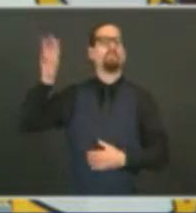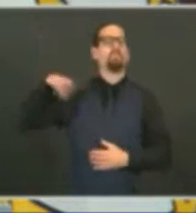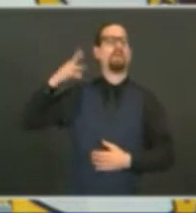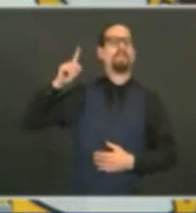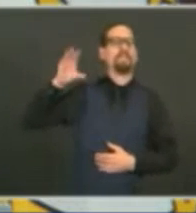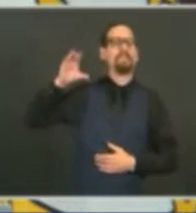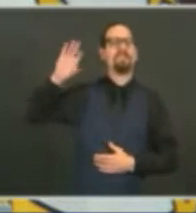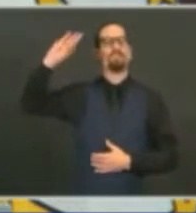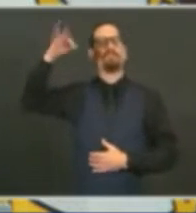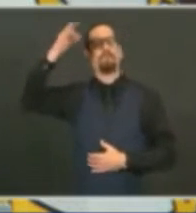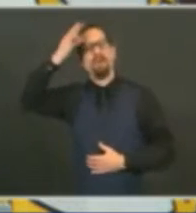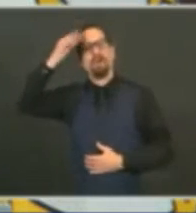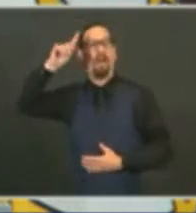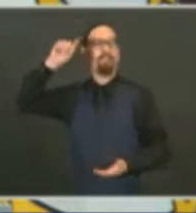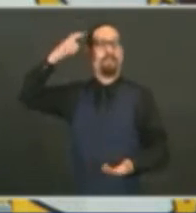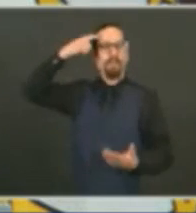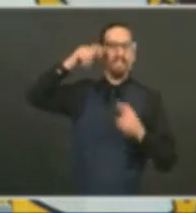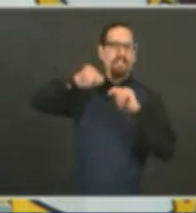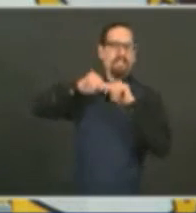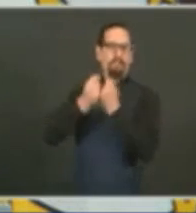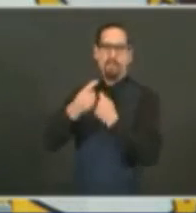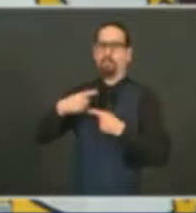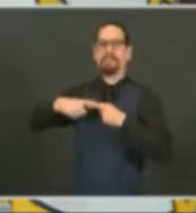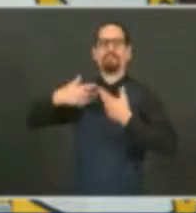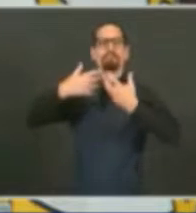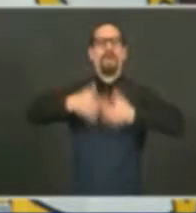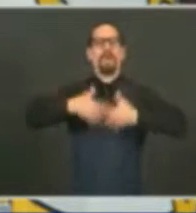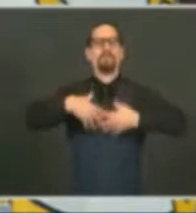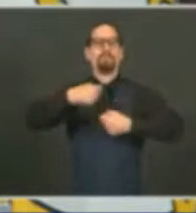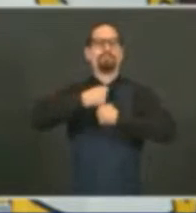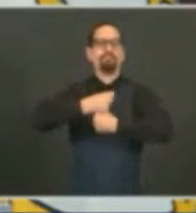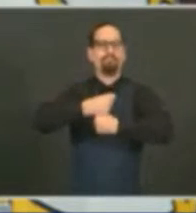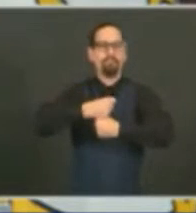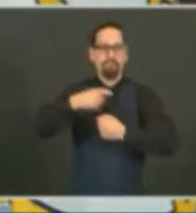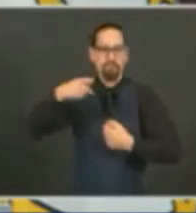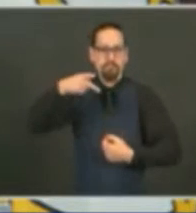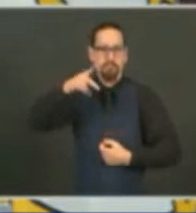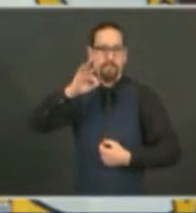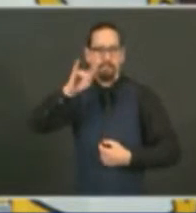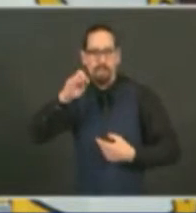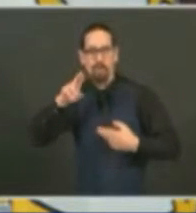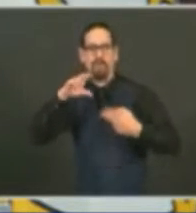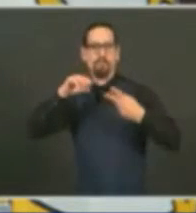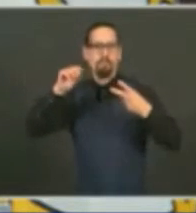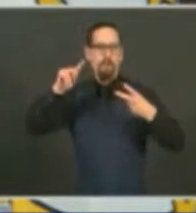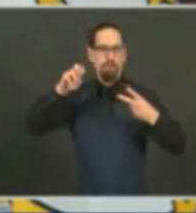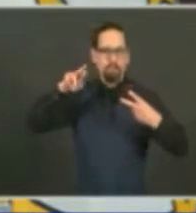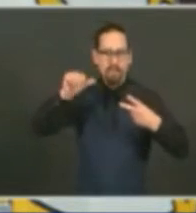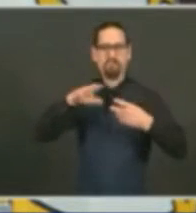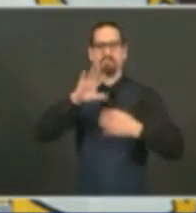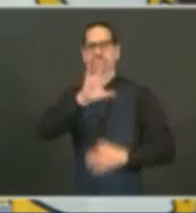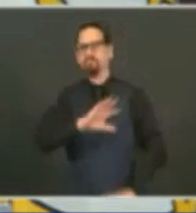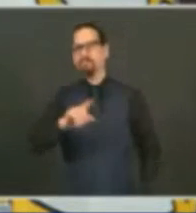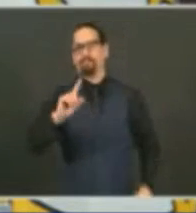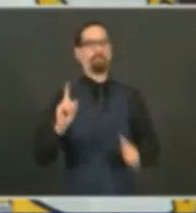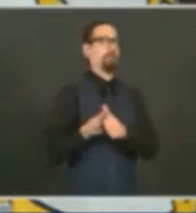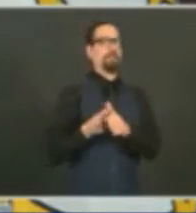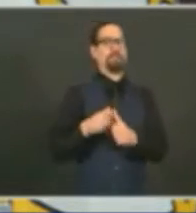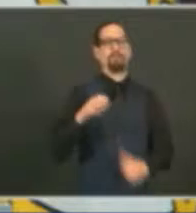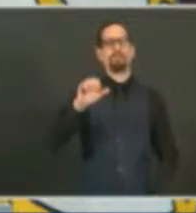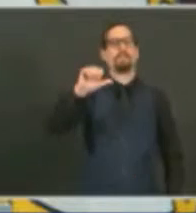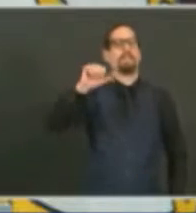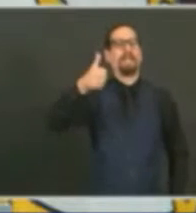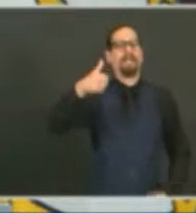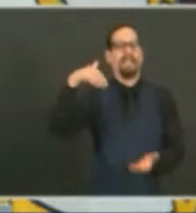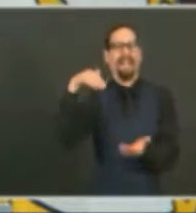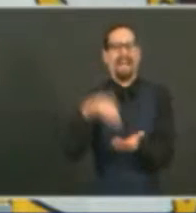the manufacturers. I think we could receive about 10,000 doses of the Pfizer vaccine in the